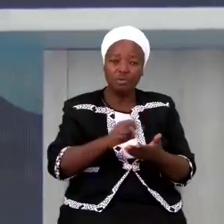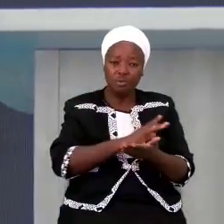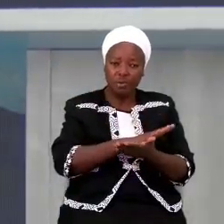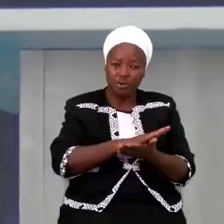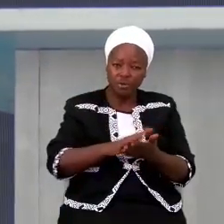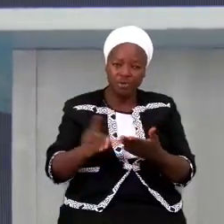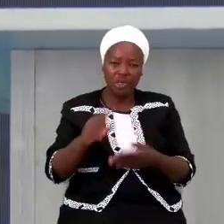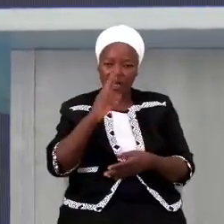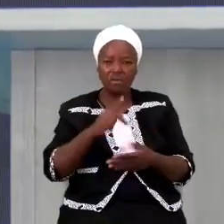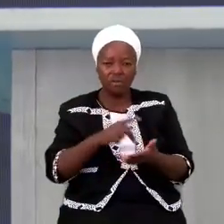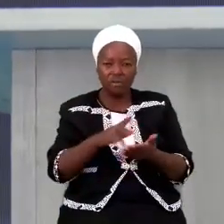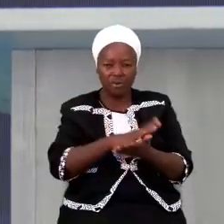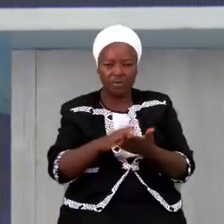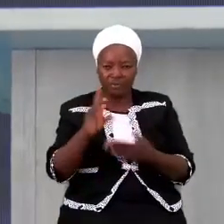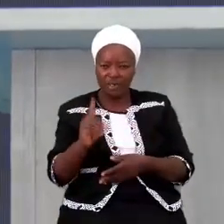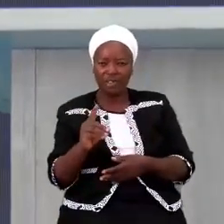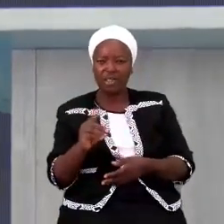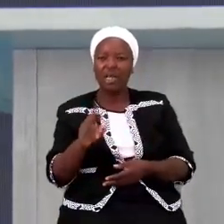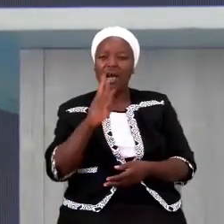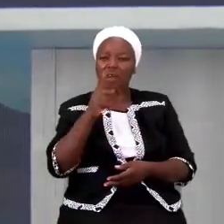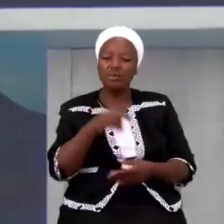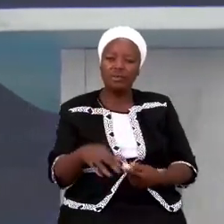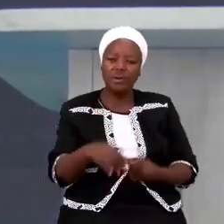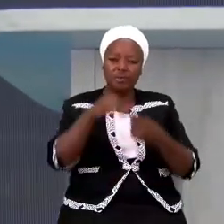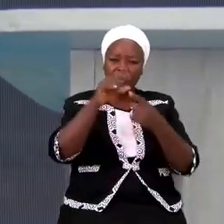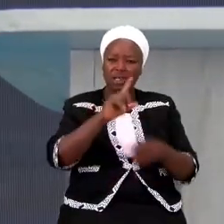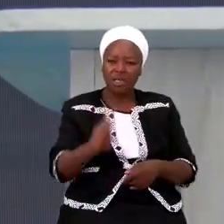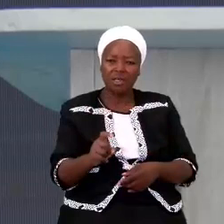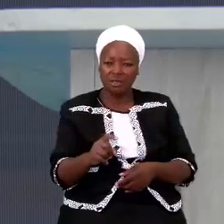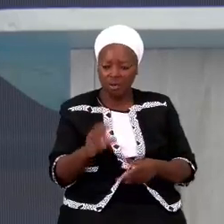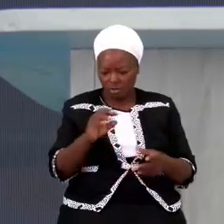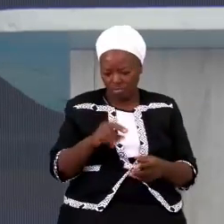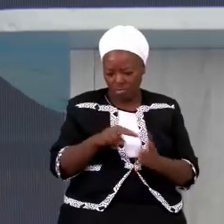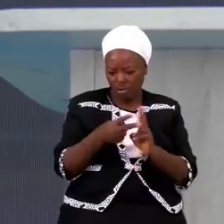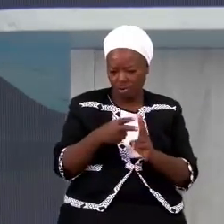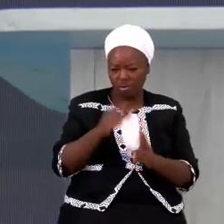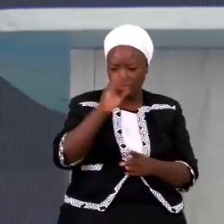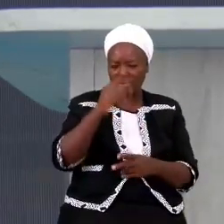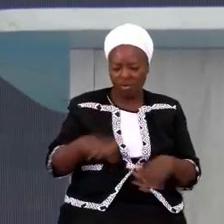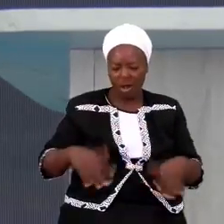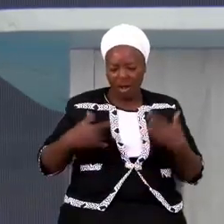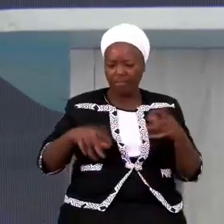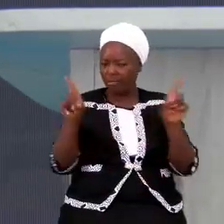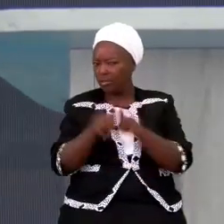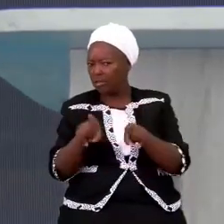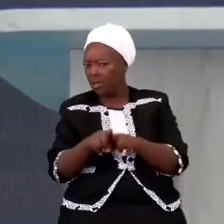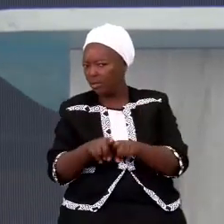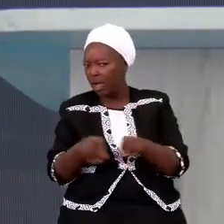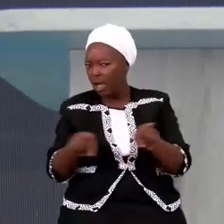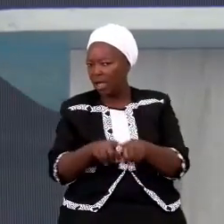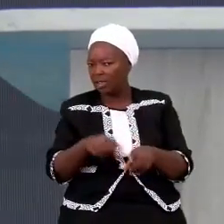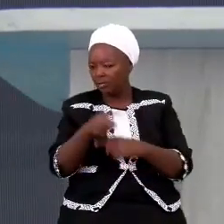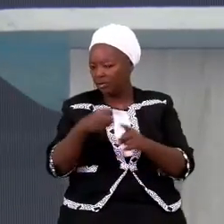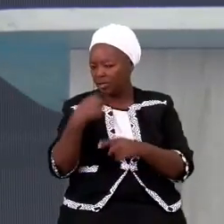the same as when you said, I was saved? The temptation you faced at the time you